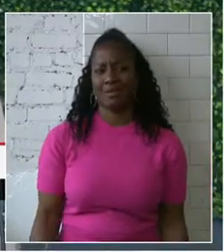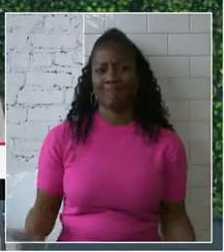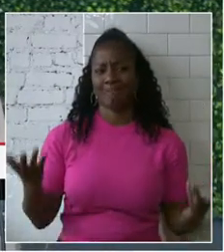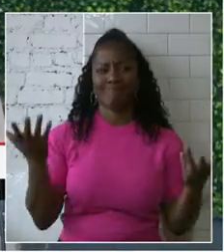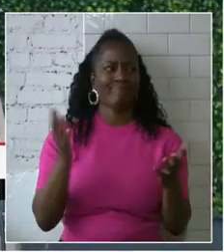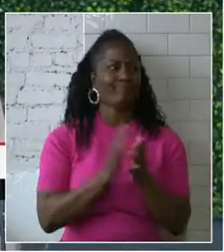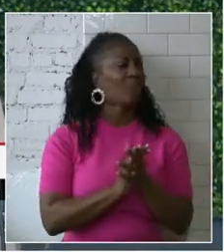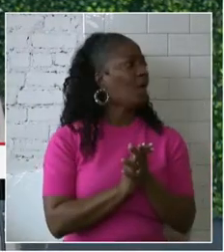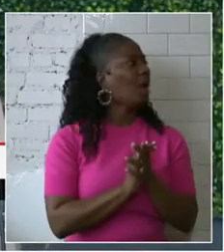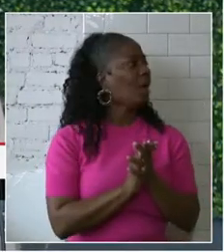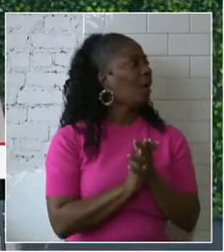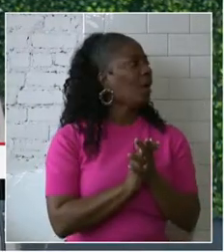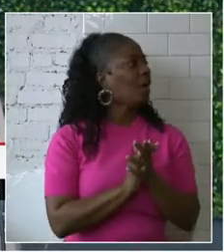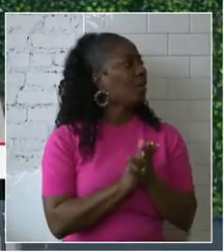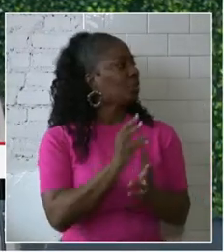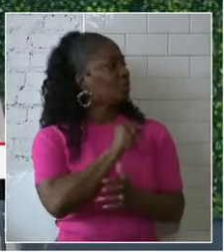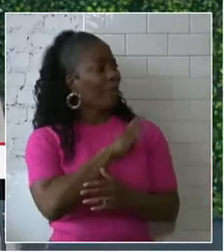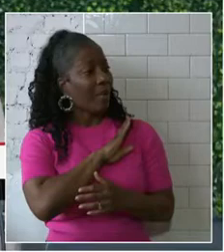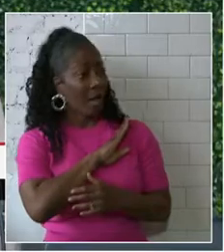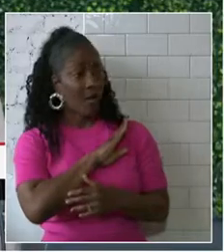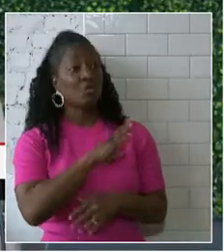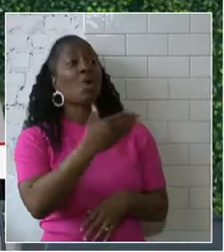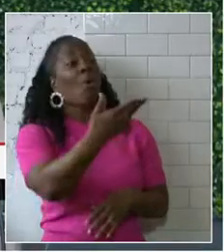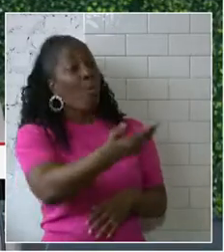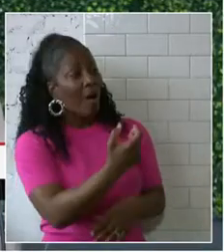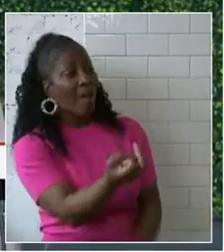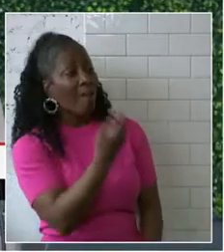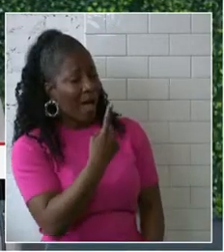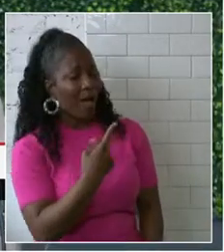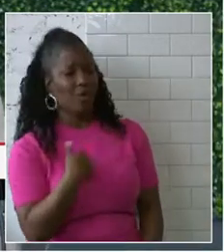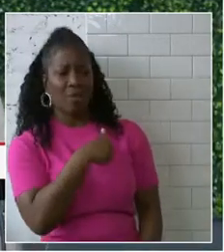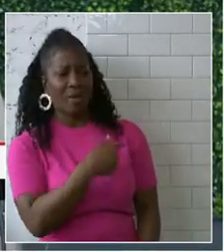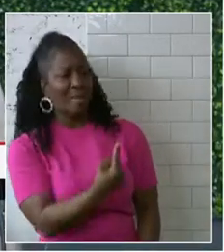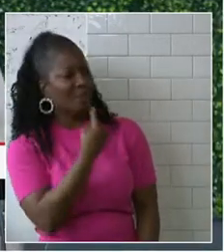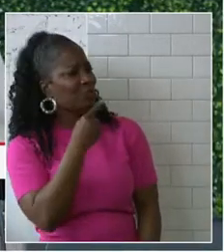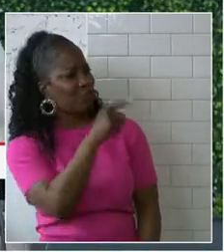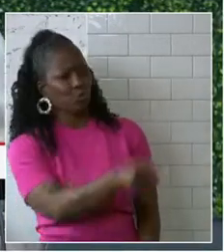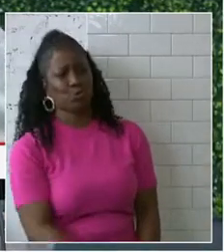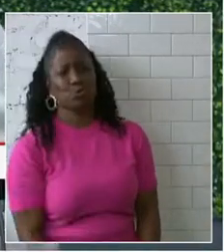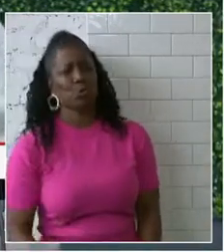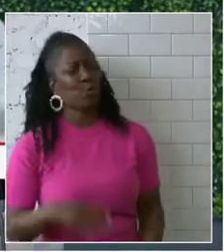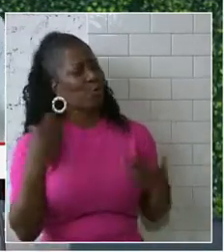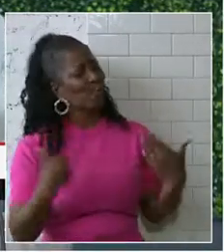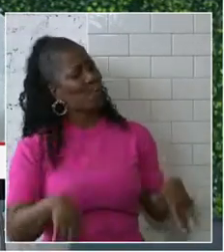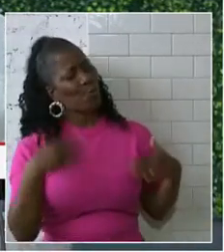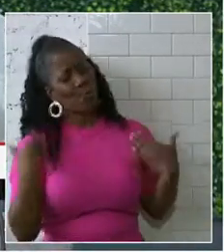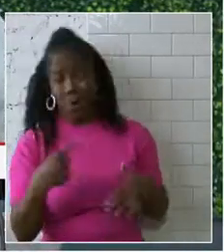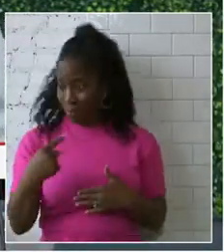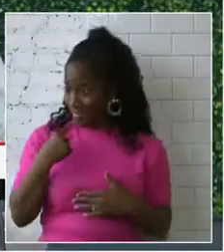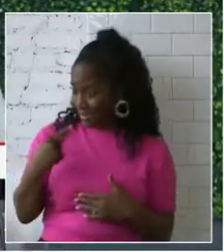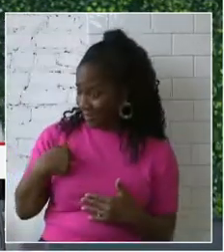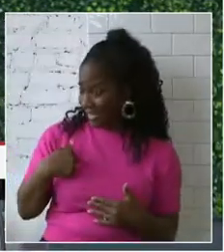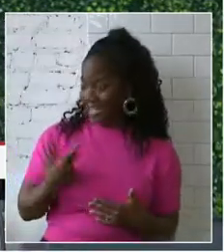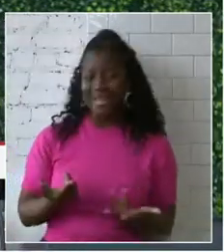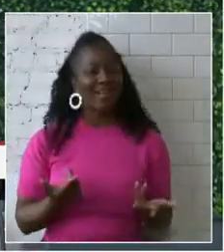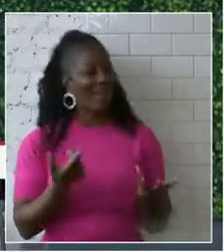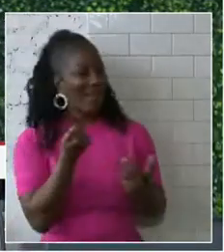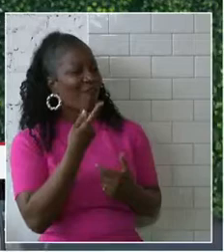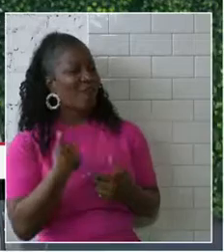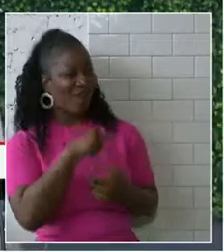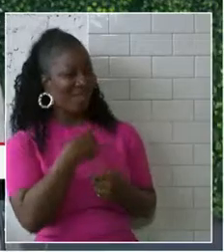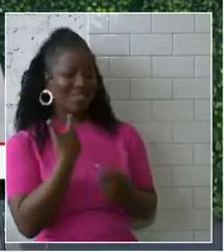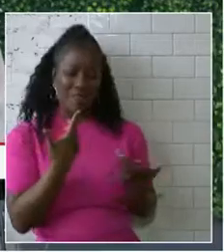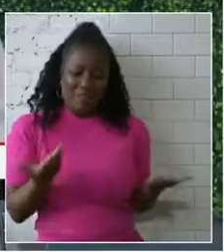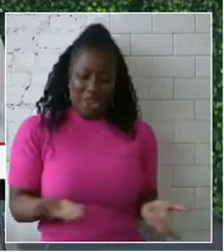Mayor Bowser, first, welcome back. Thank Because you. we missed you. You've been back. You missed You haven't been here for us to